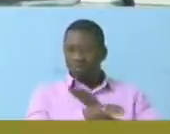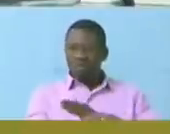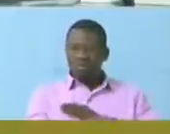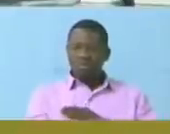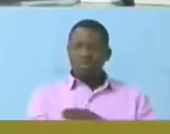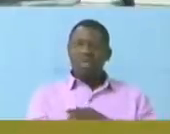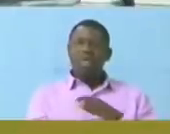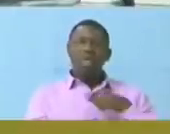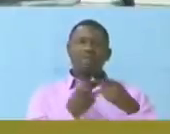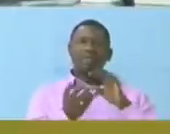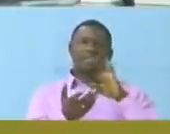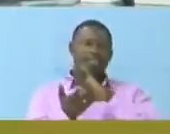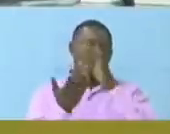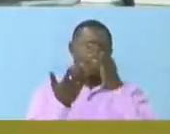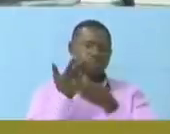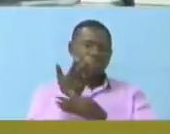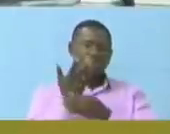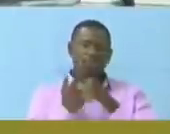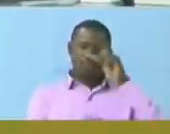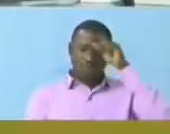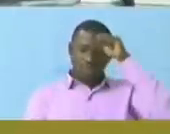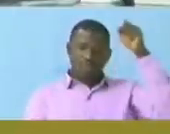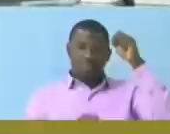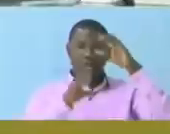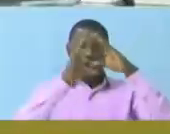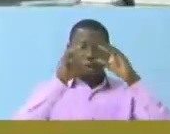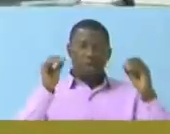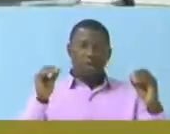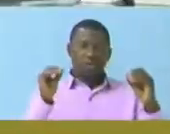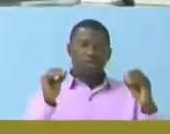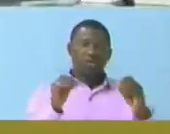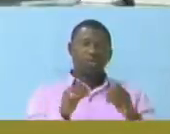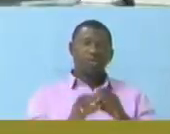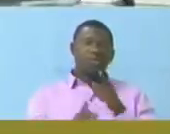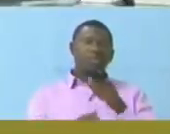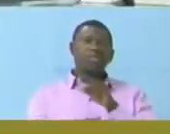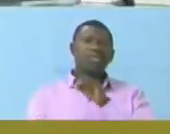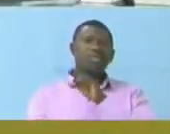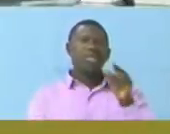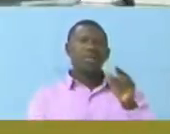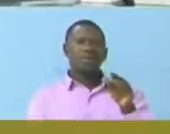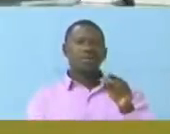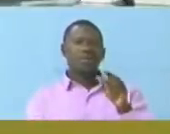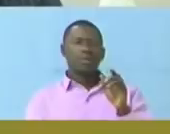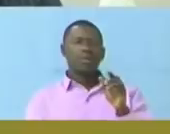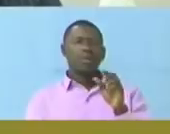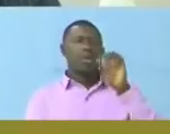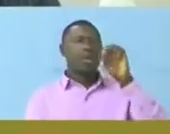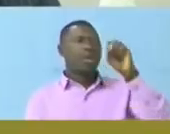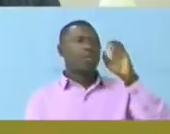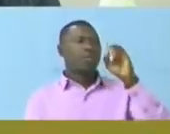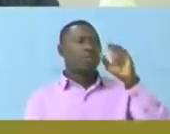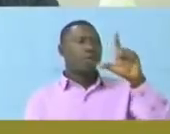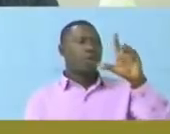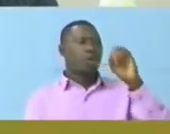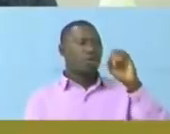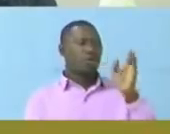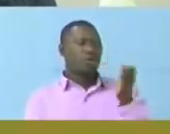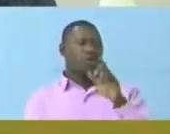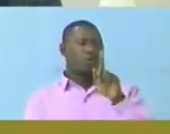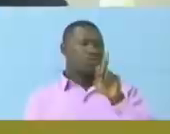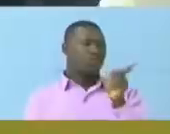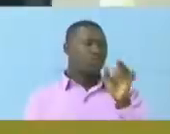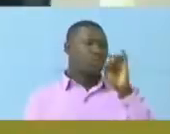and transferred to the state house ina ta sawndi kata state house je solo jiba e ka fay solo jiba I